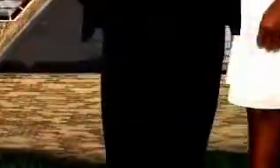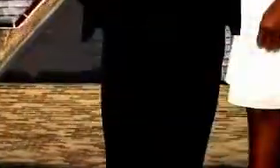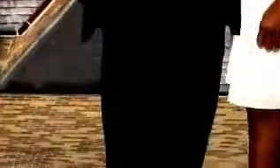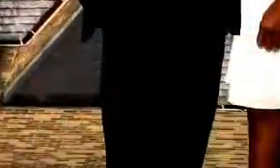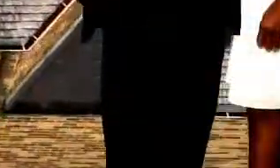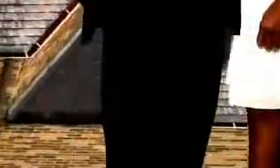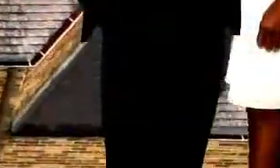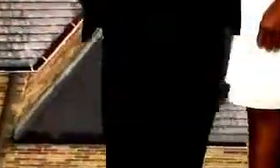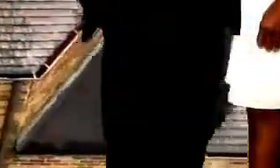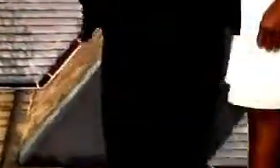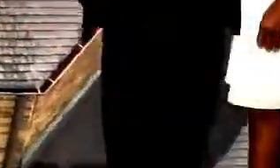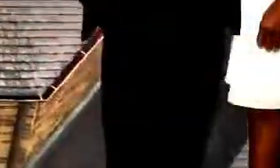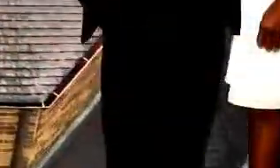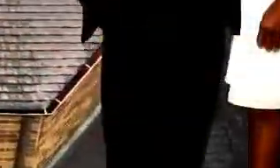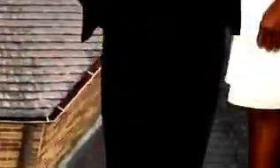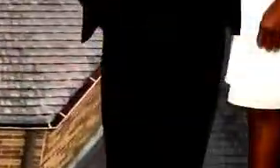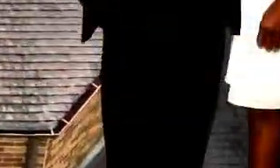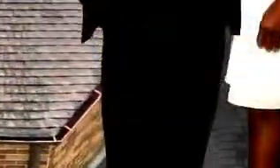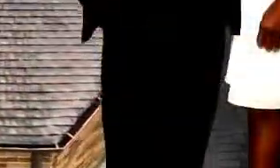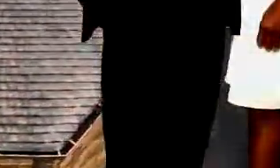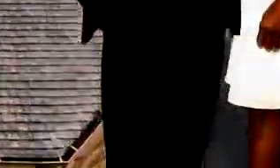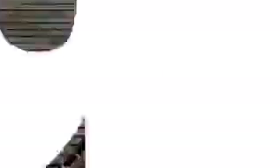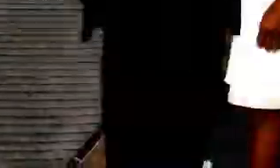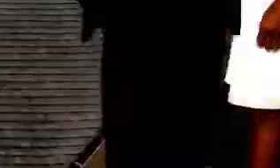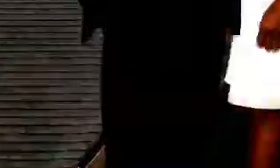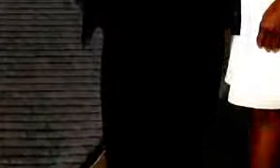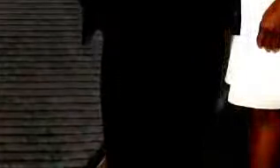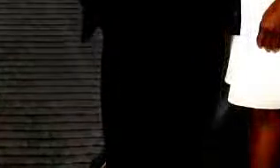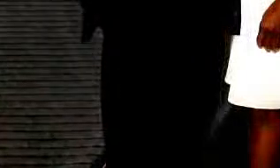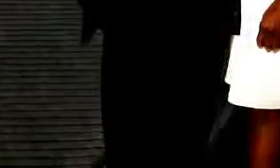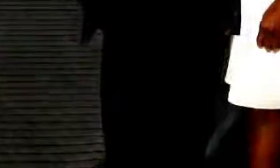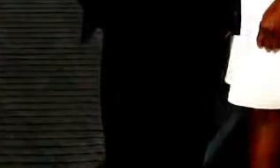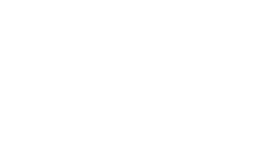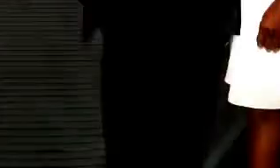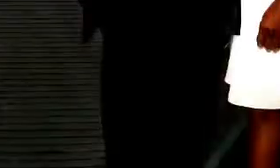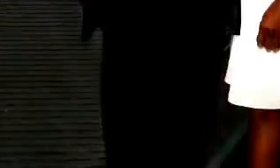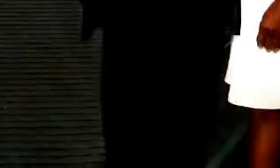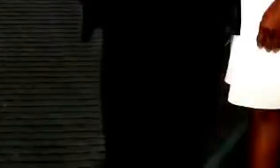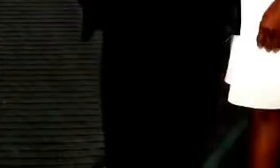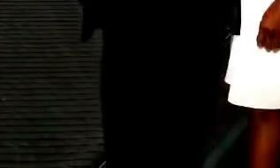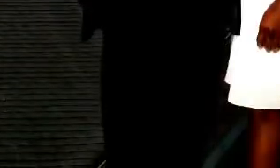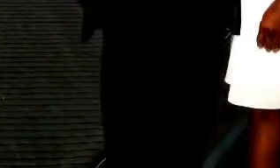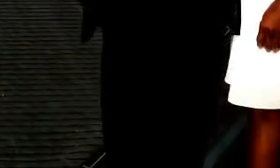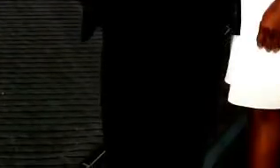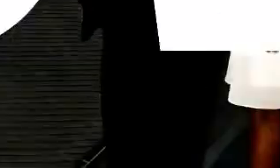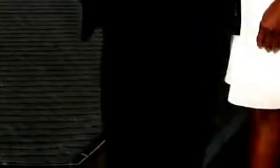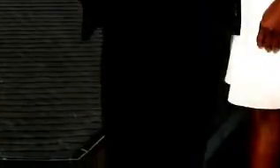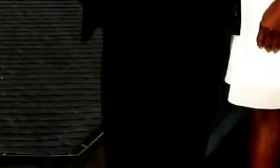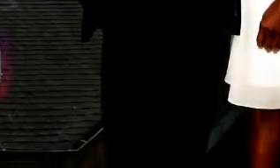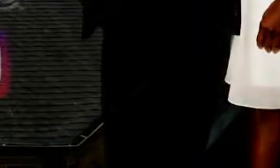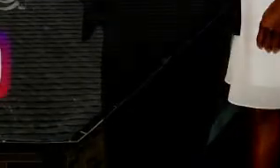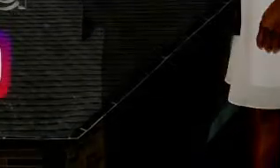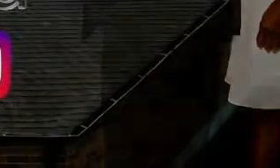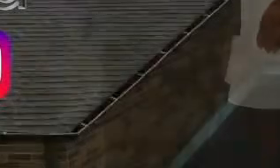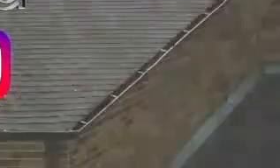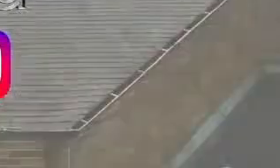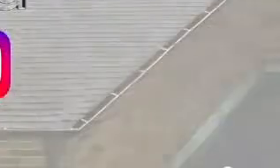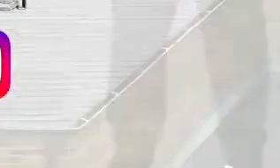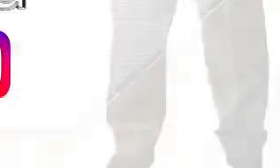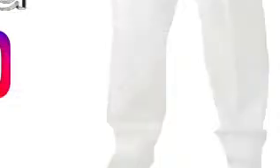Southeast Seventh-day Adventist Church. It's time to engage, equip,